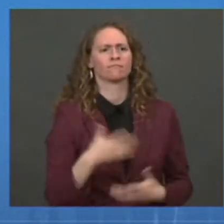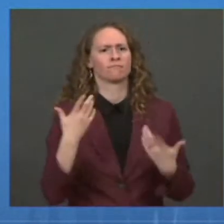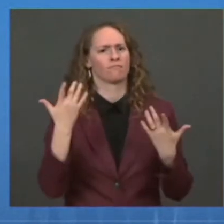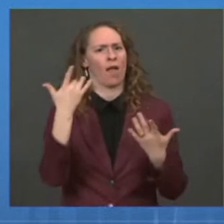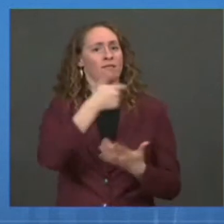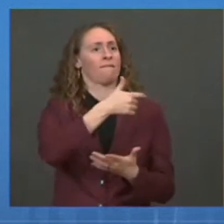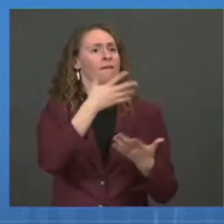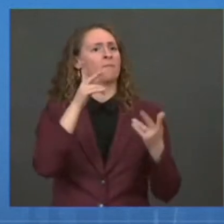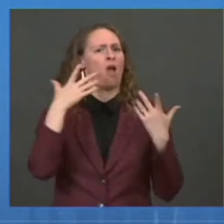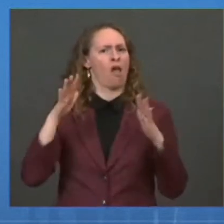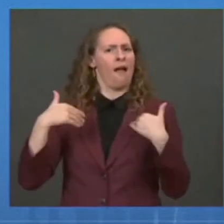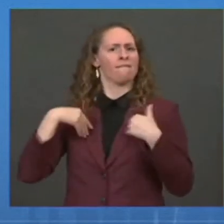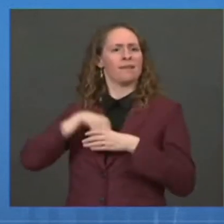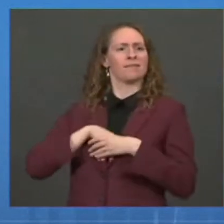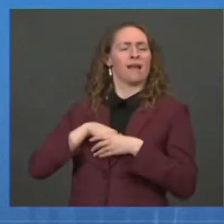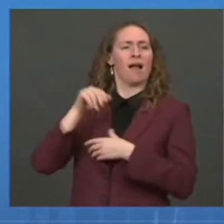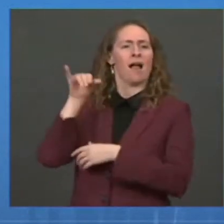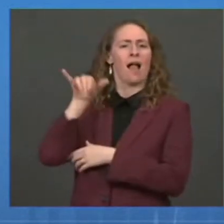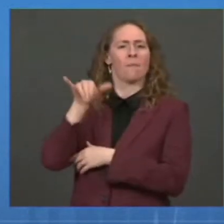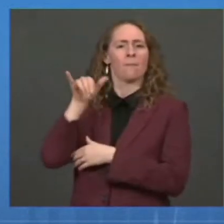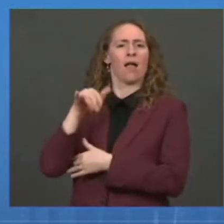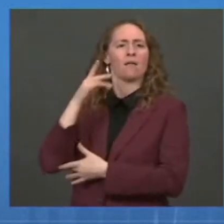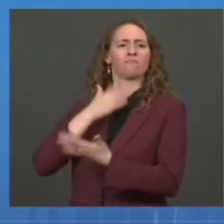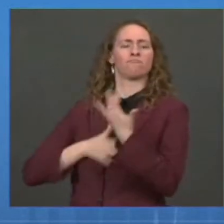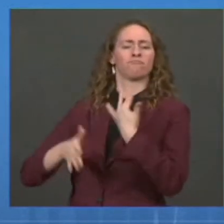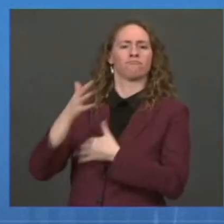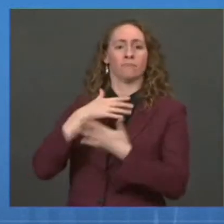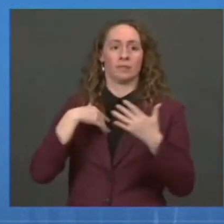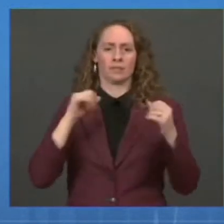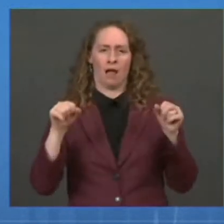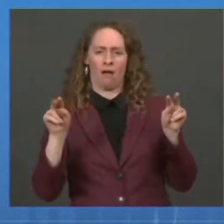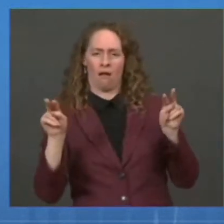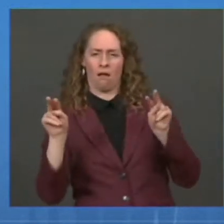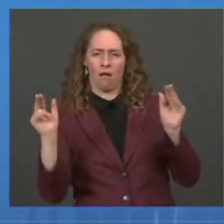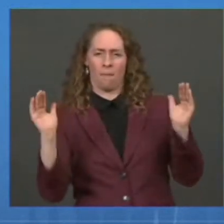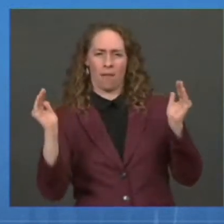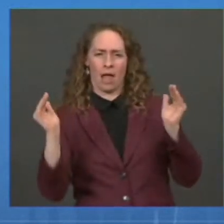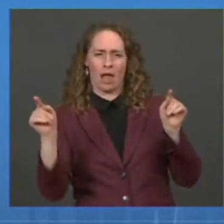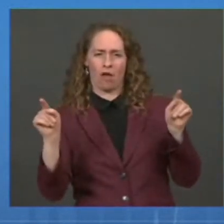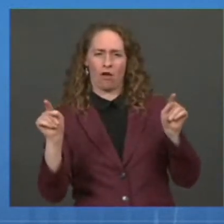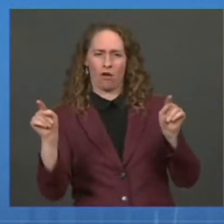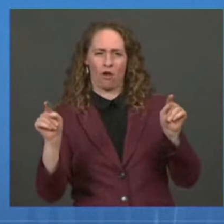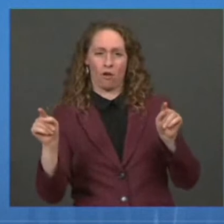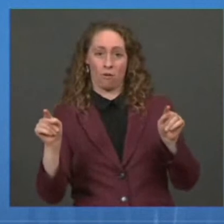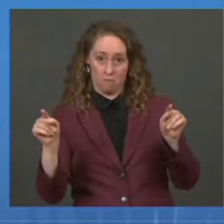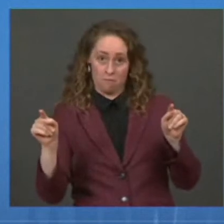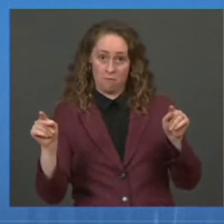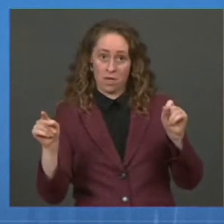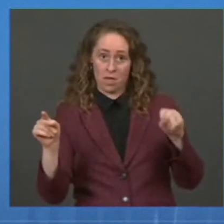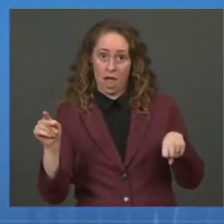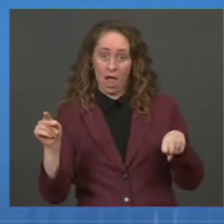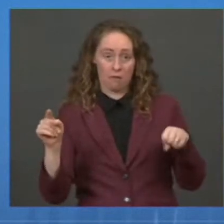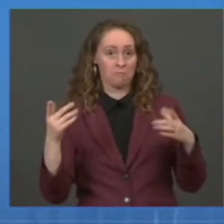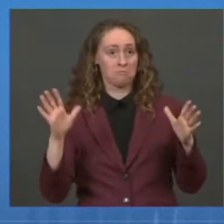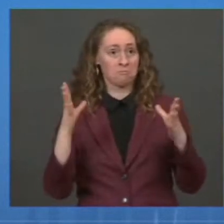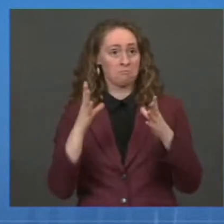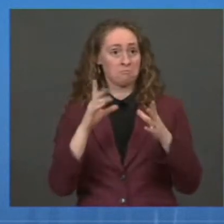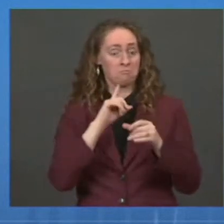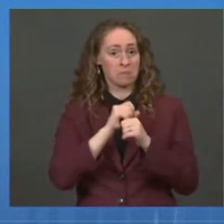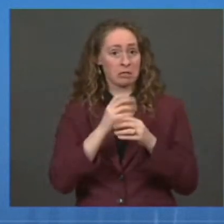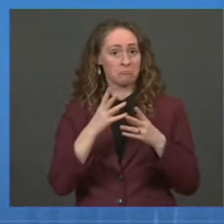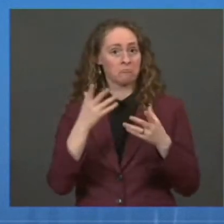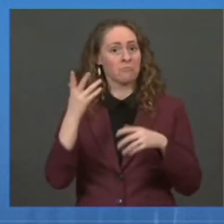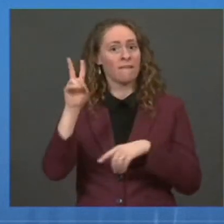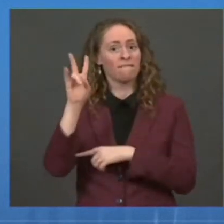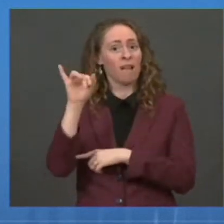those to actually neutralize the virus. Then there will be the clinical